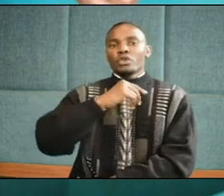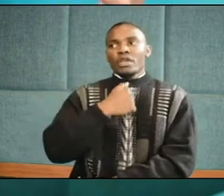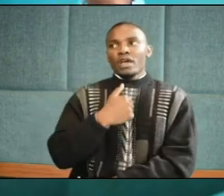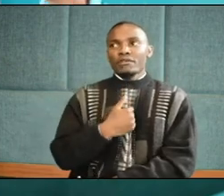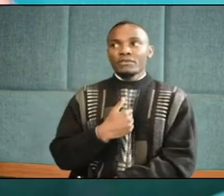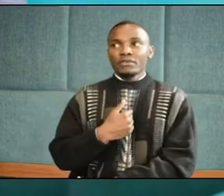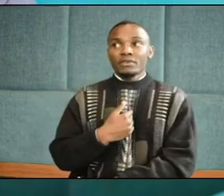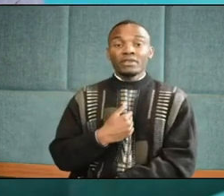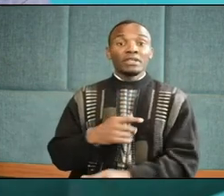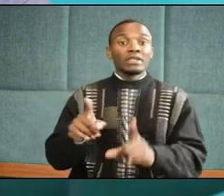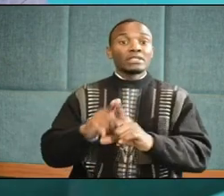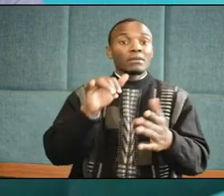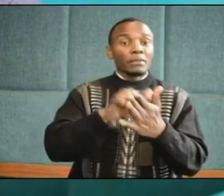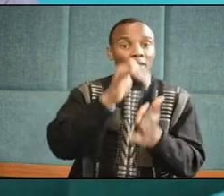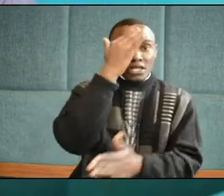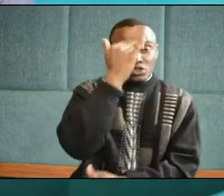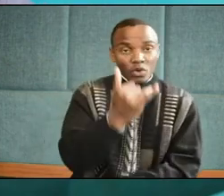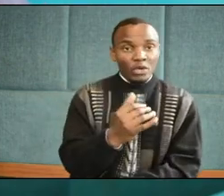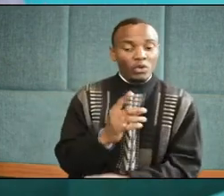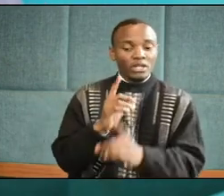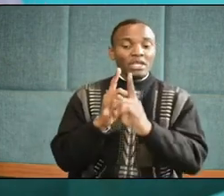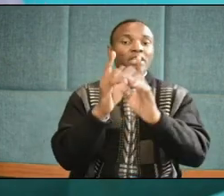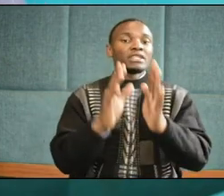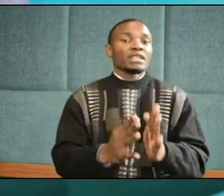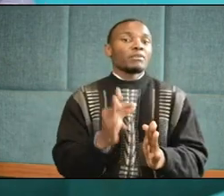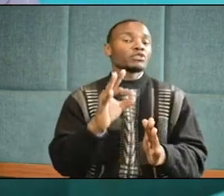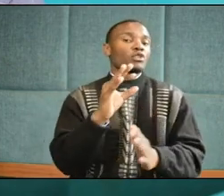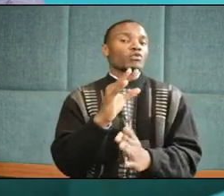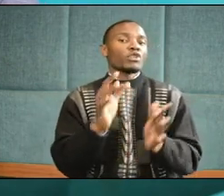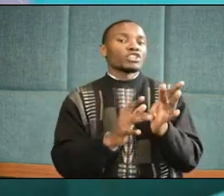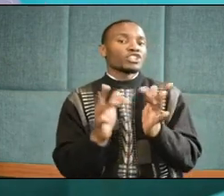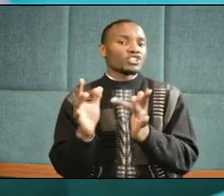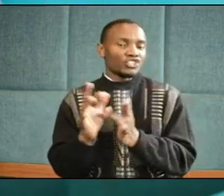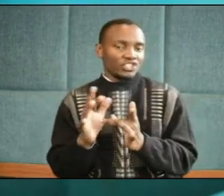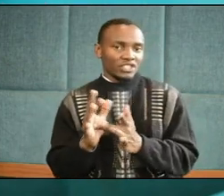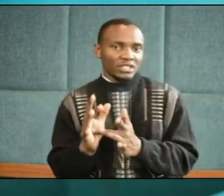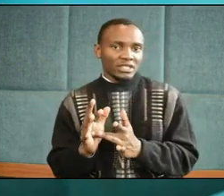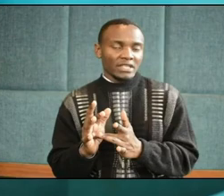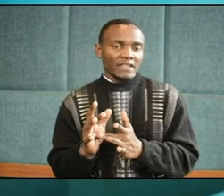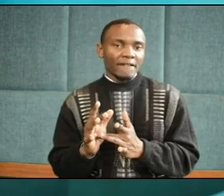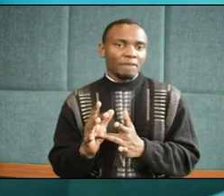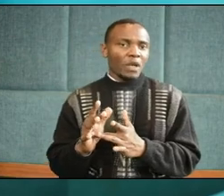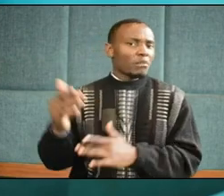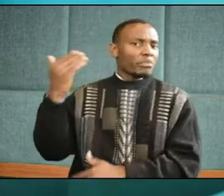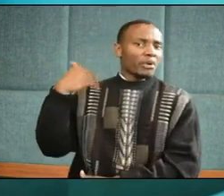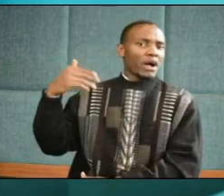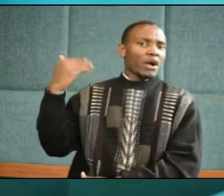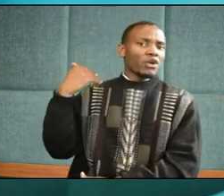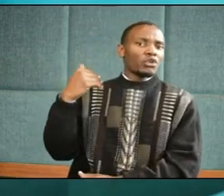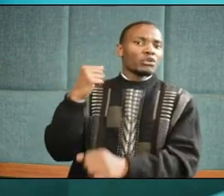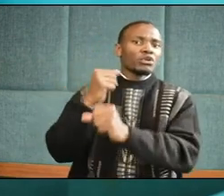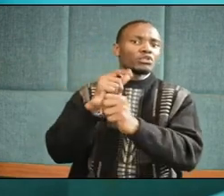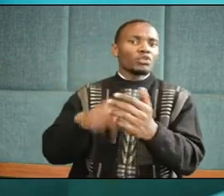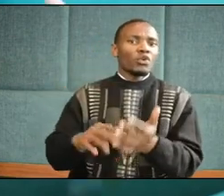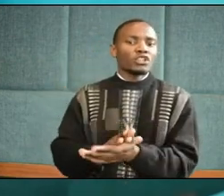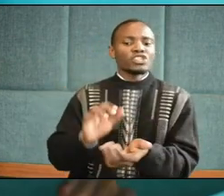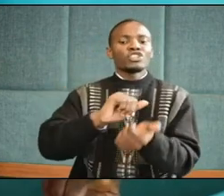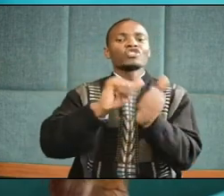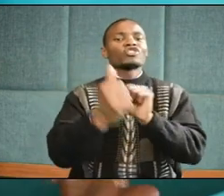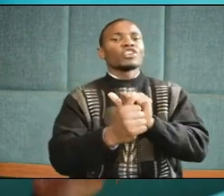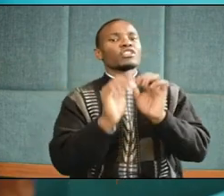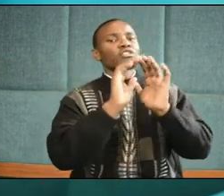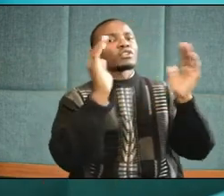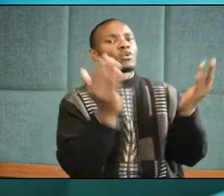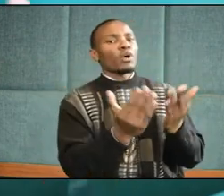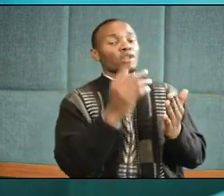why the disciples of Christ in the first century turned the world upside